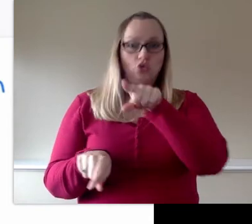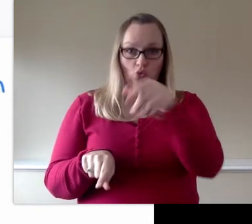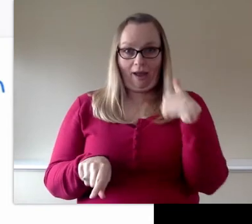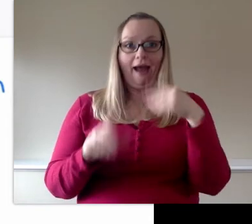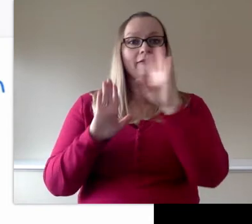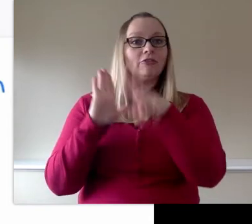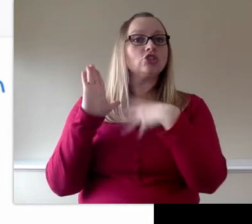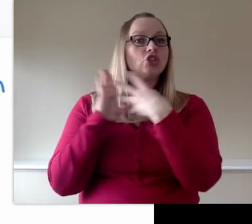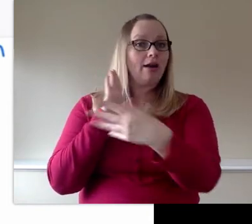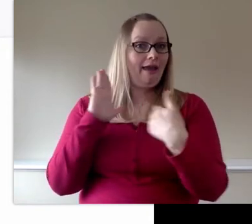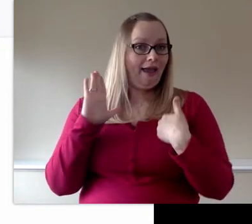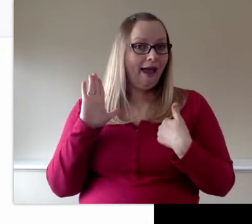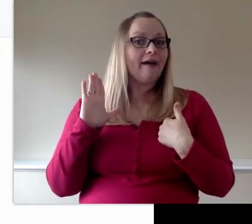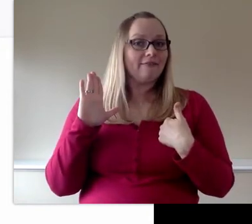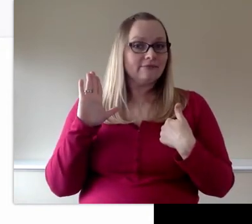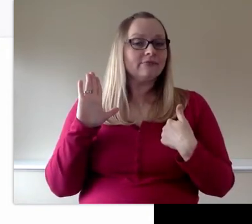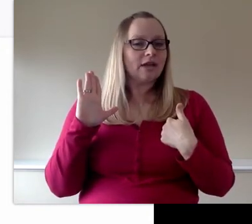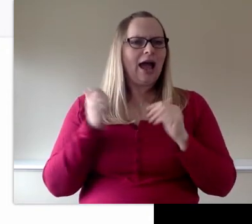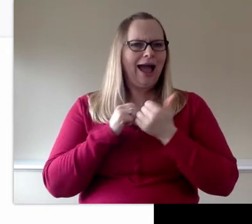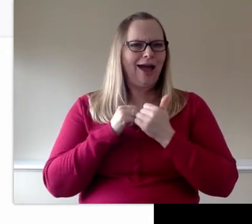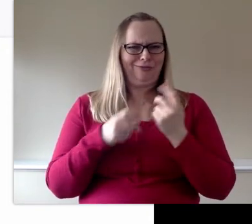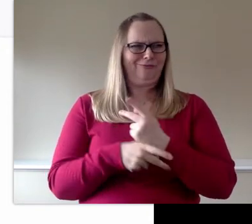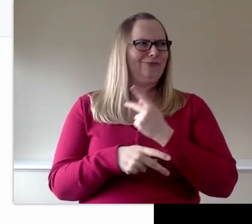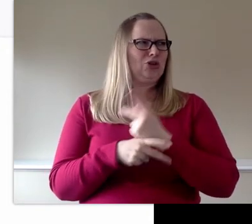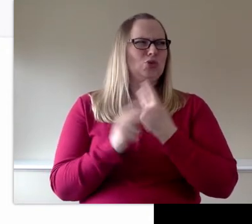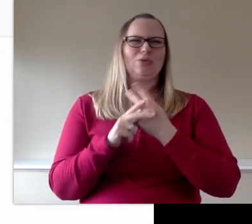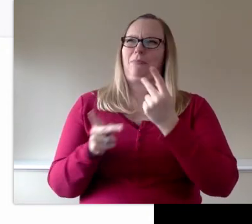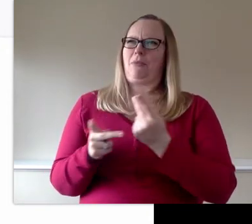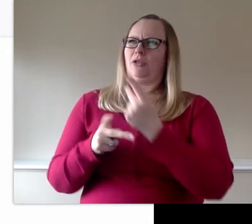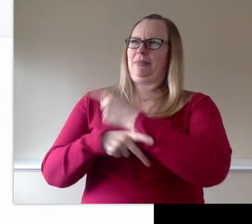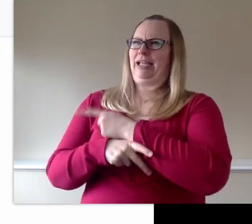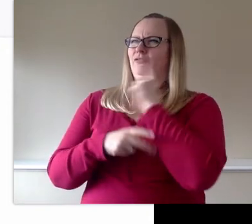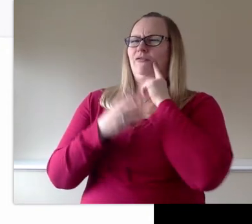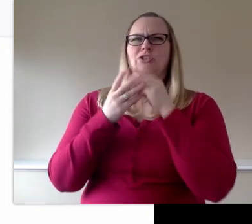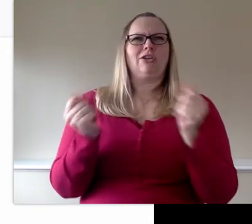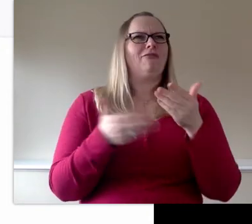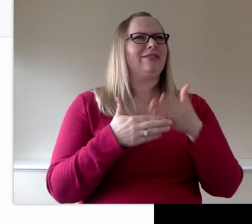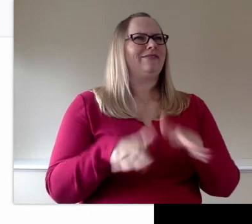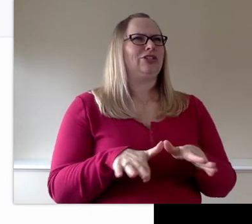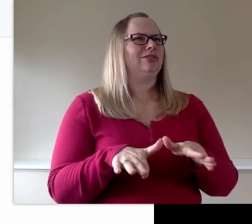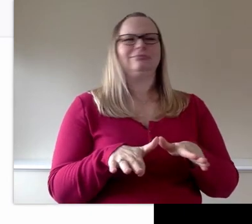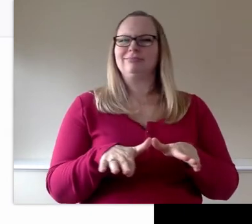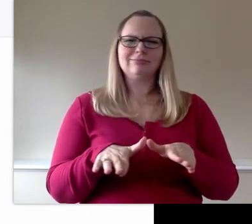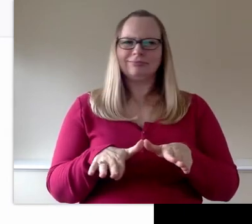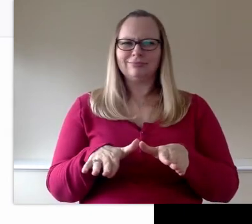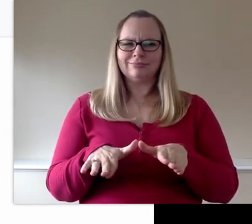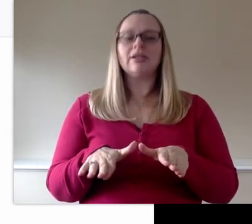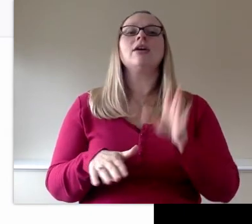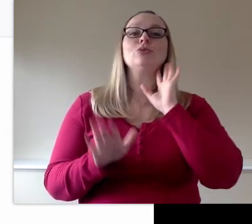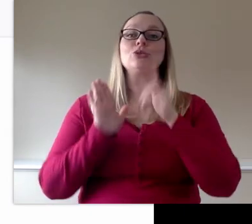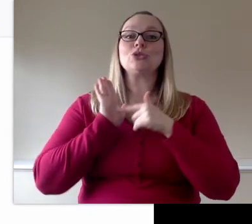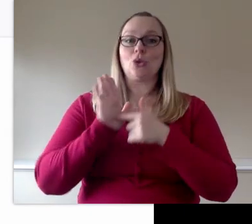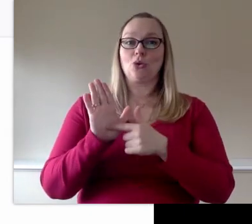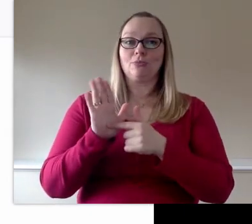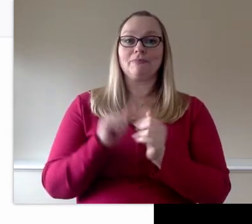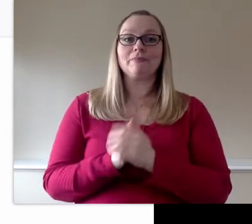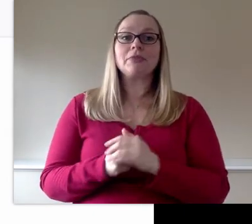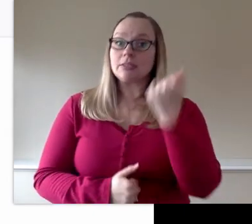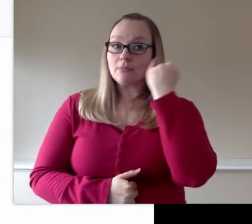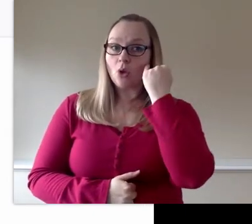multiplication chart, and I'm going to show you what that'll look like. So let's say that we have a problem that